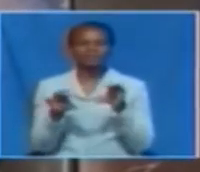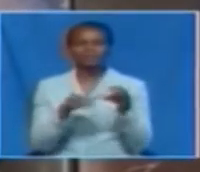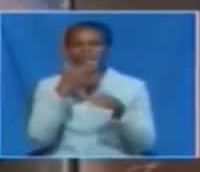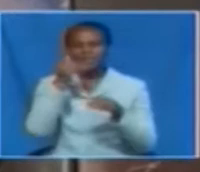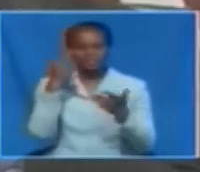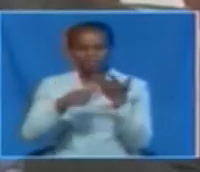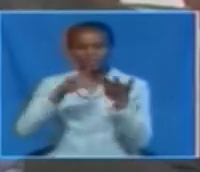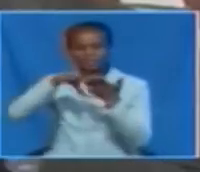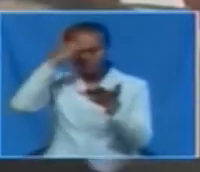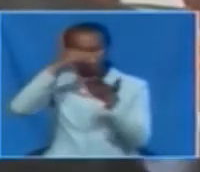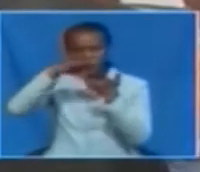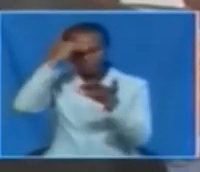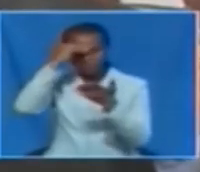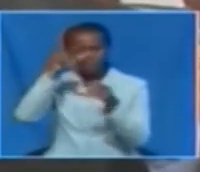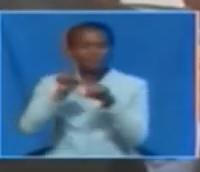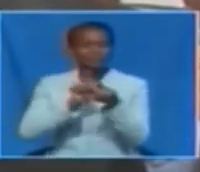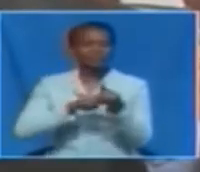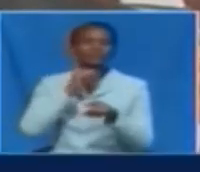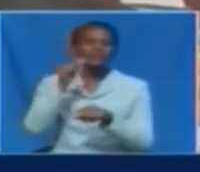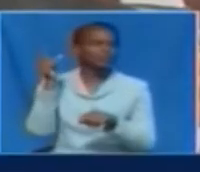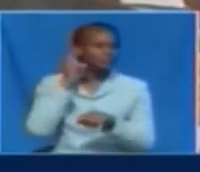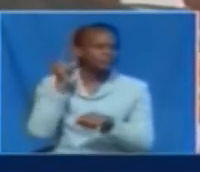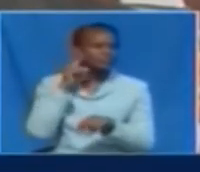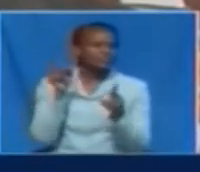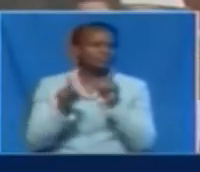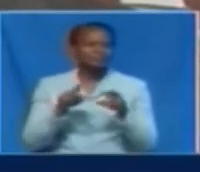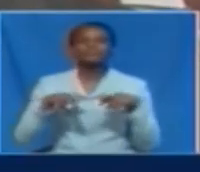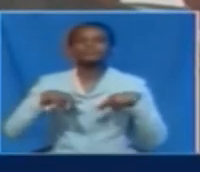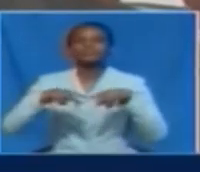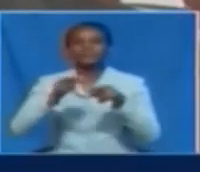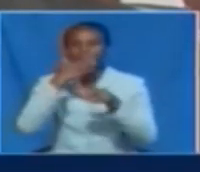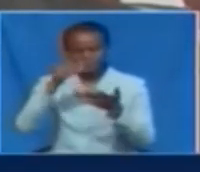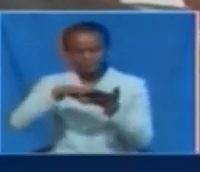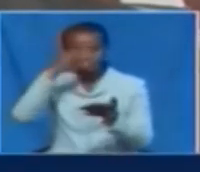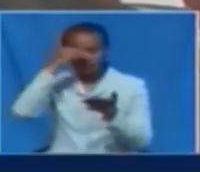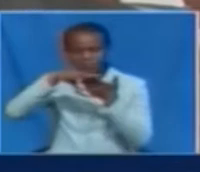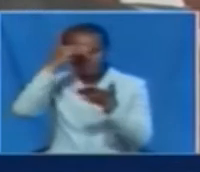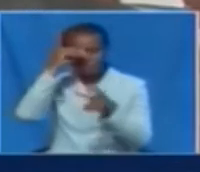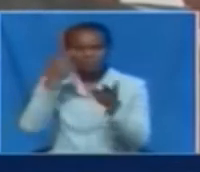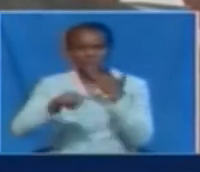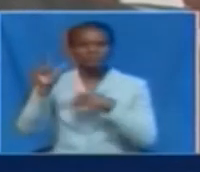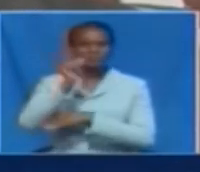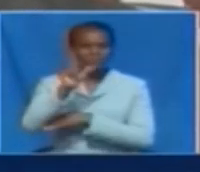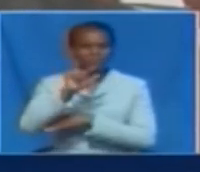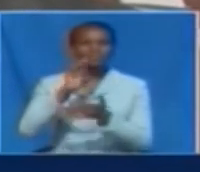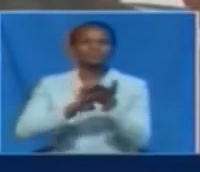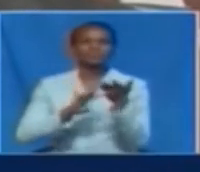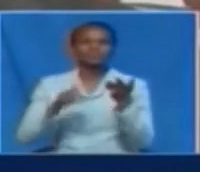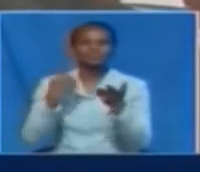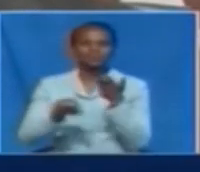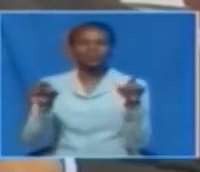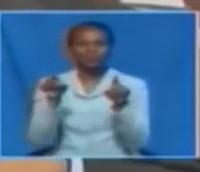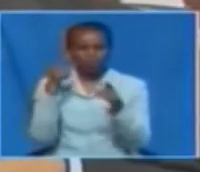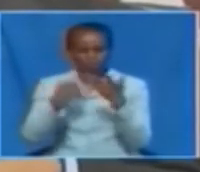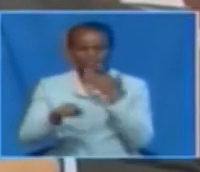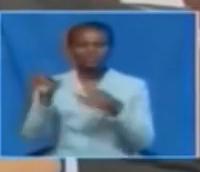study and not listen to people on the streets. Study what MMD believes in and where MMD